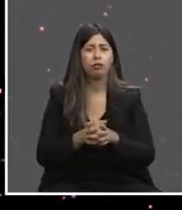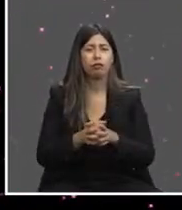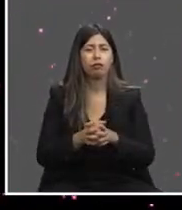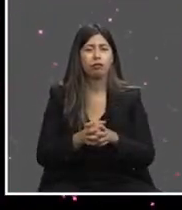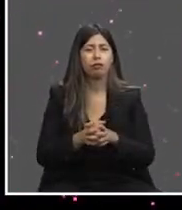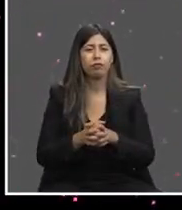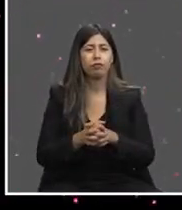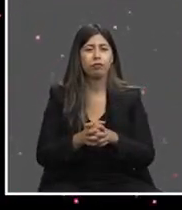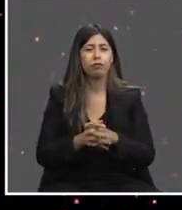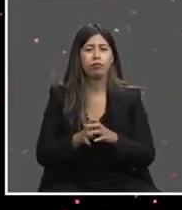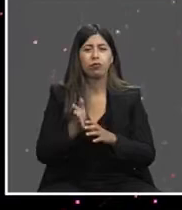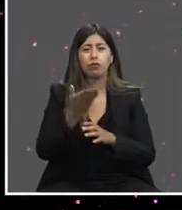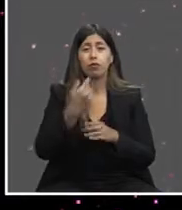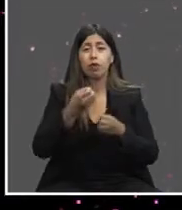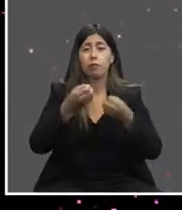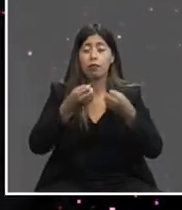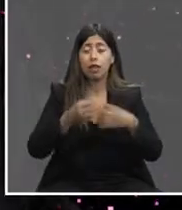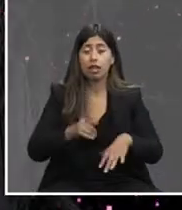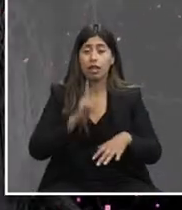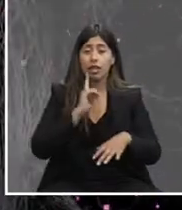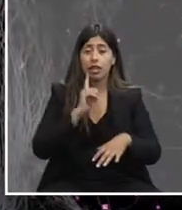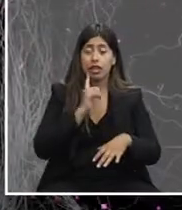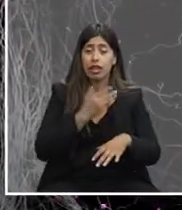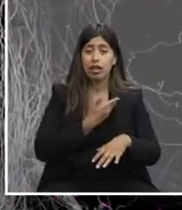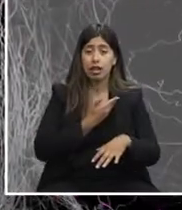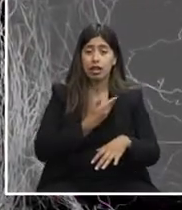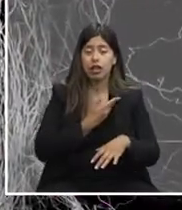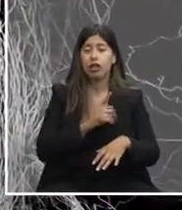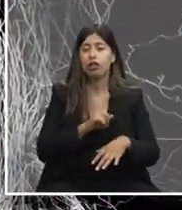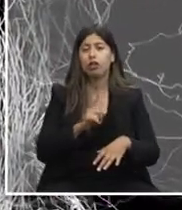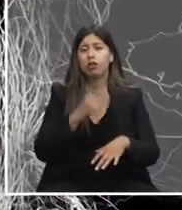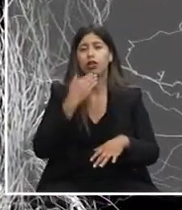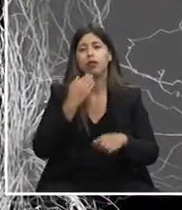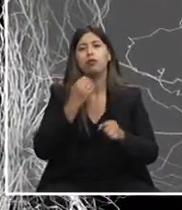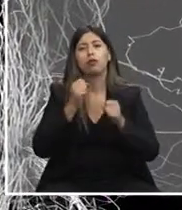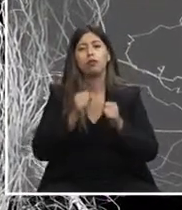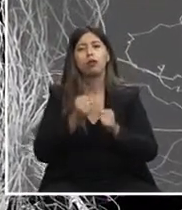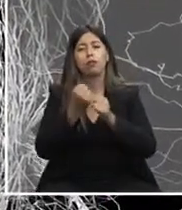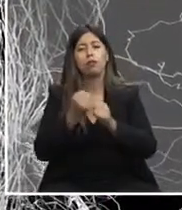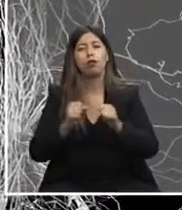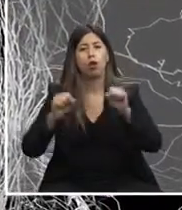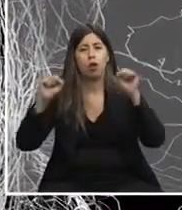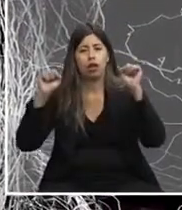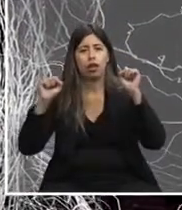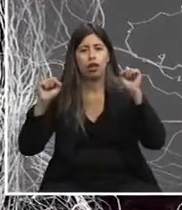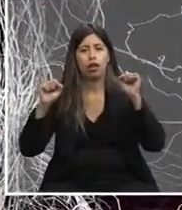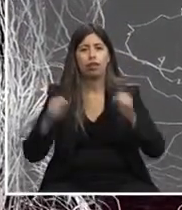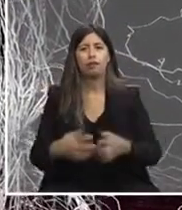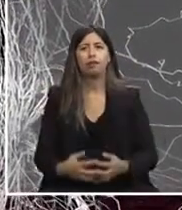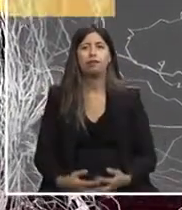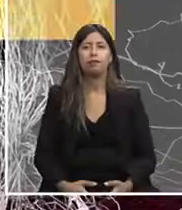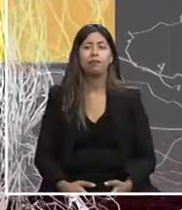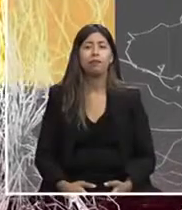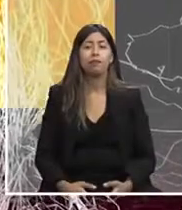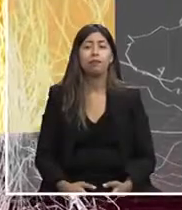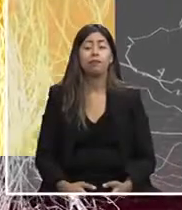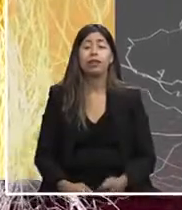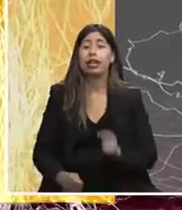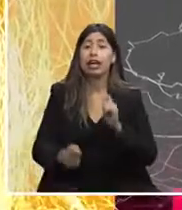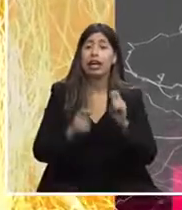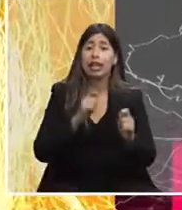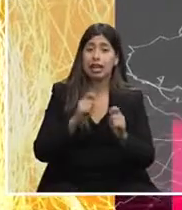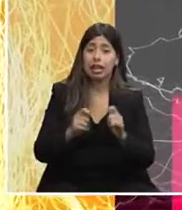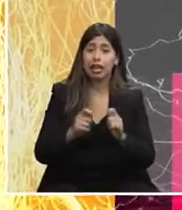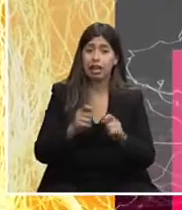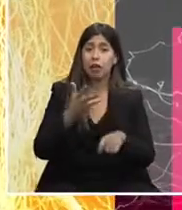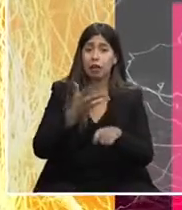such outcome is called an existential catastrophe, and the risk of it occurring, an existential risk. There are different